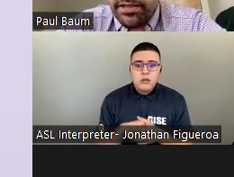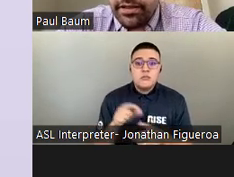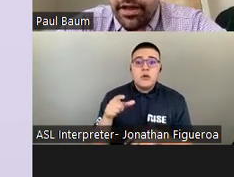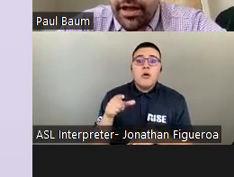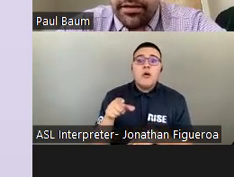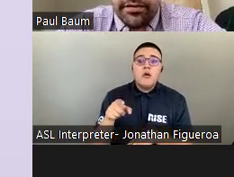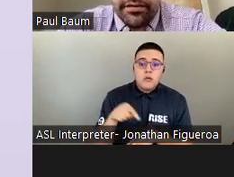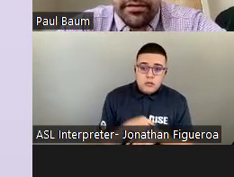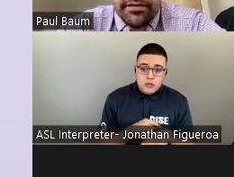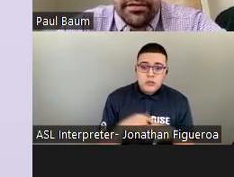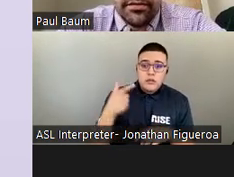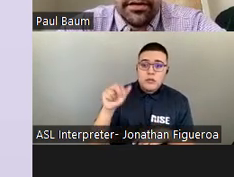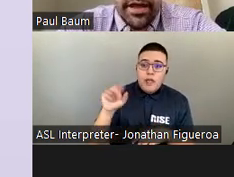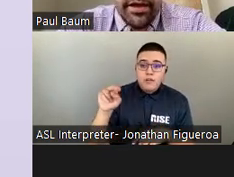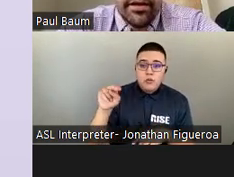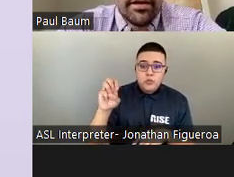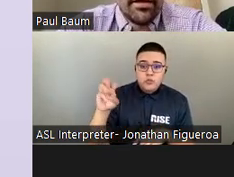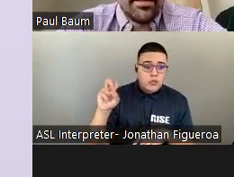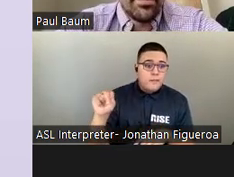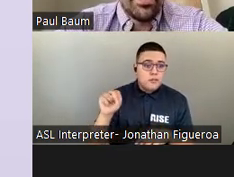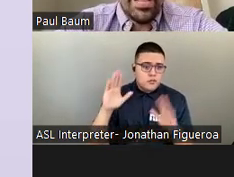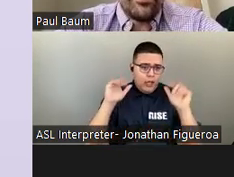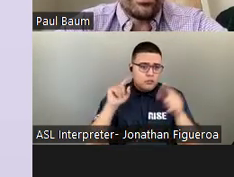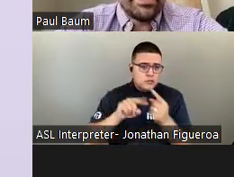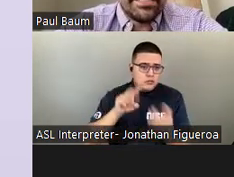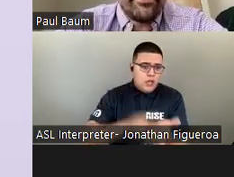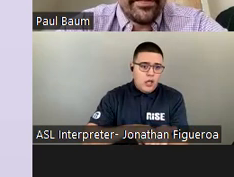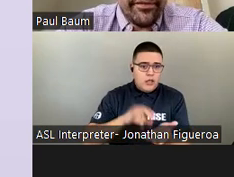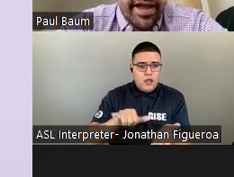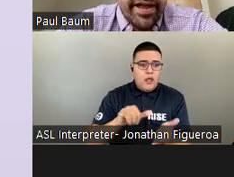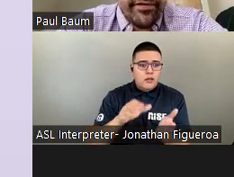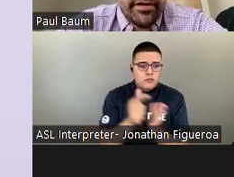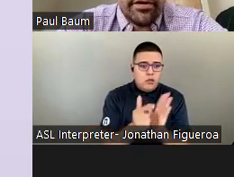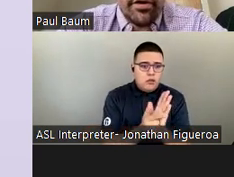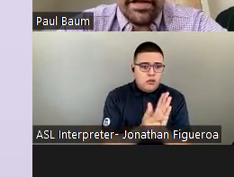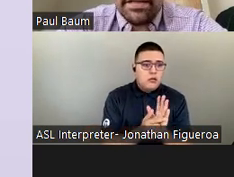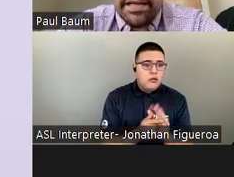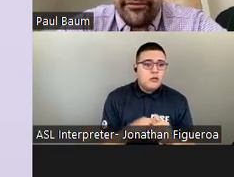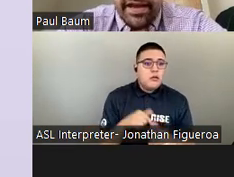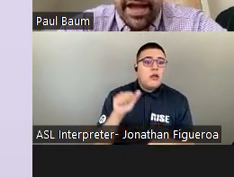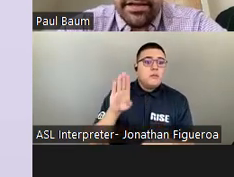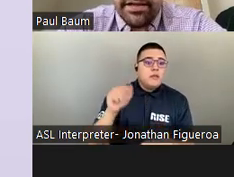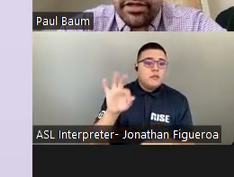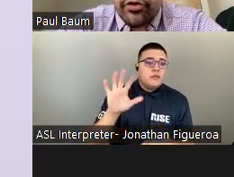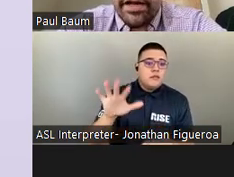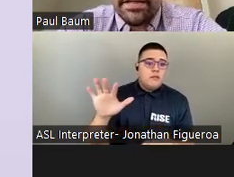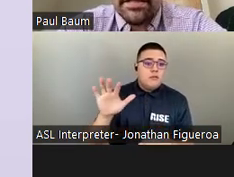bill into law. Okay. AB 1955, known as the Safety